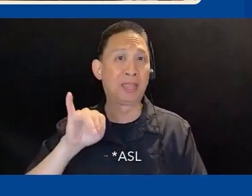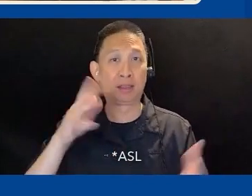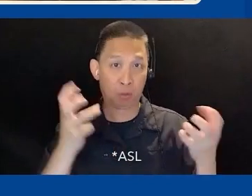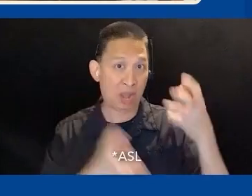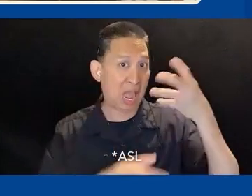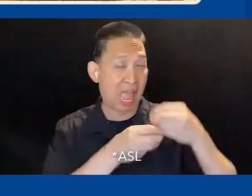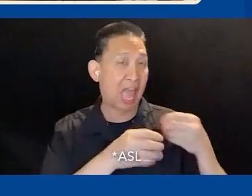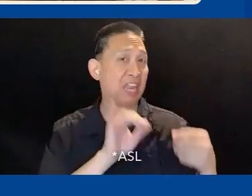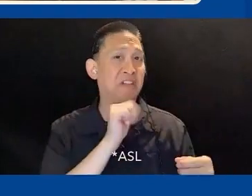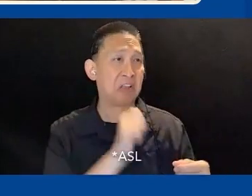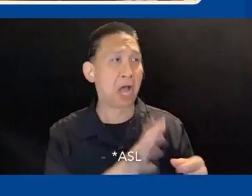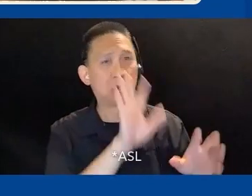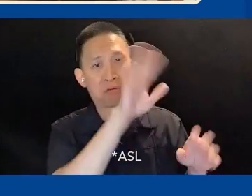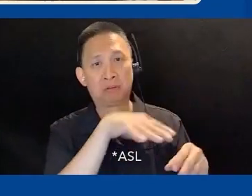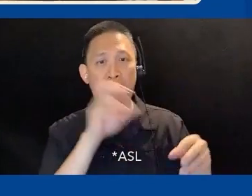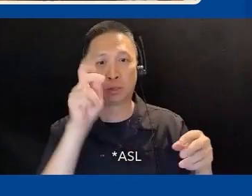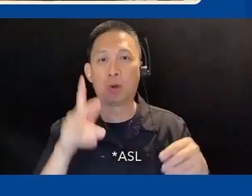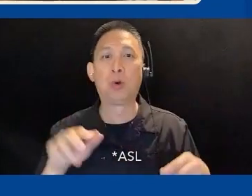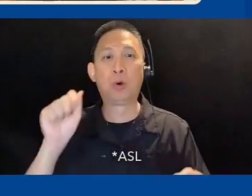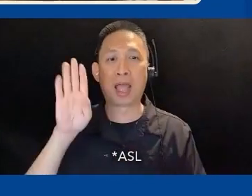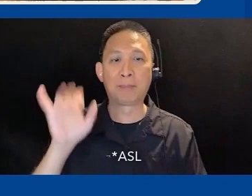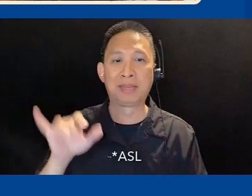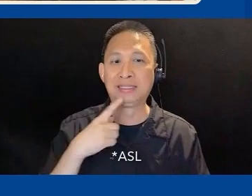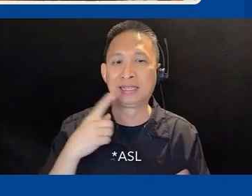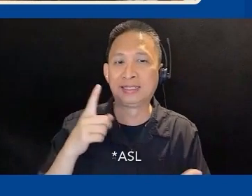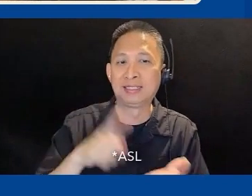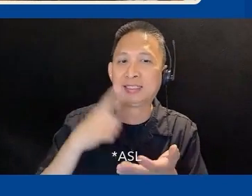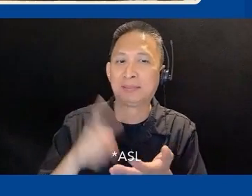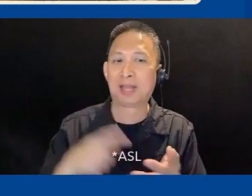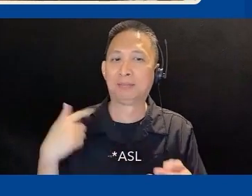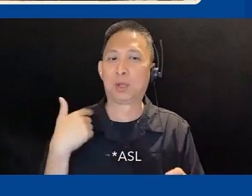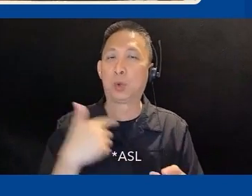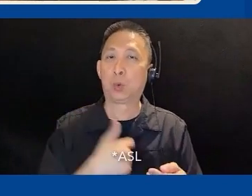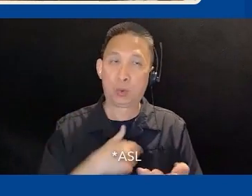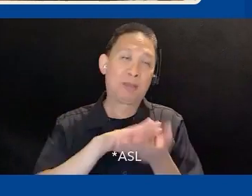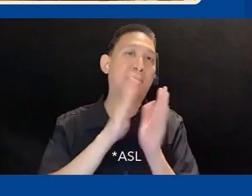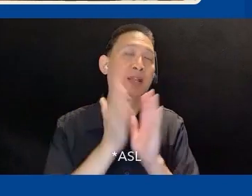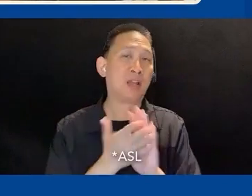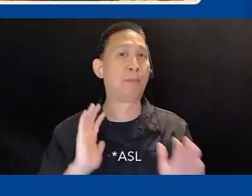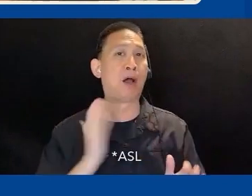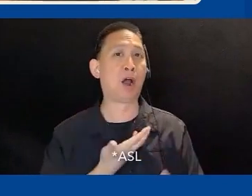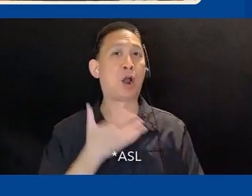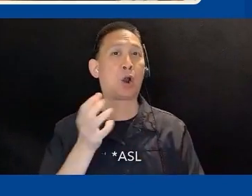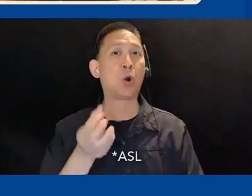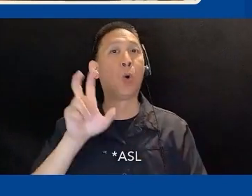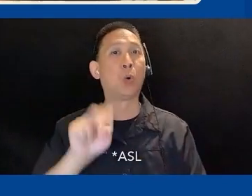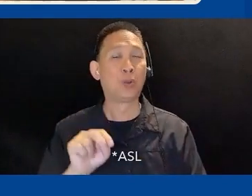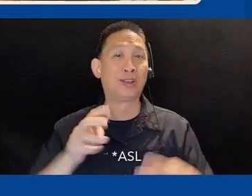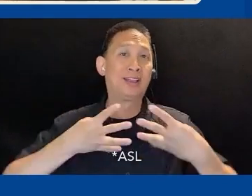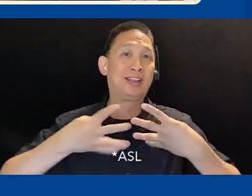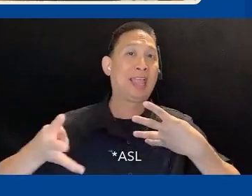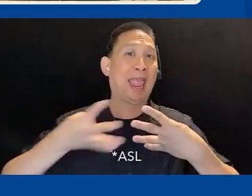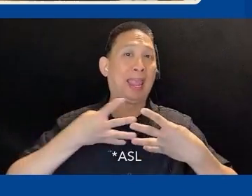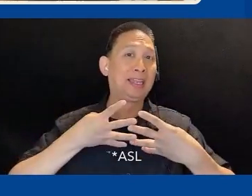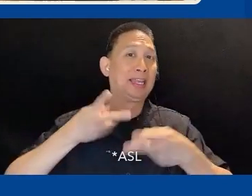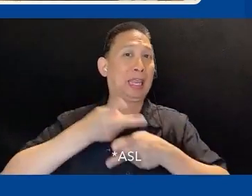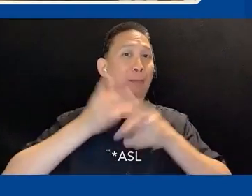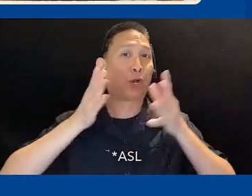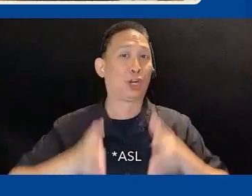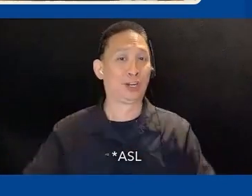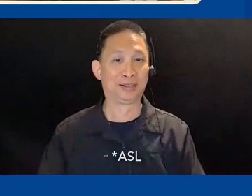worries. Abby says in the chat, sometimes we are our own gatekeepers. Wow.